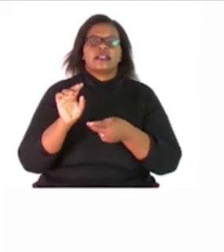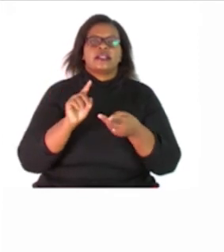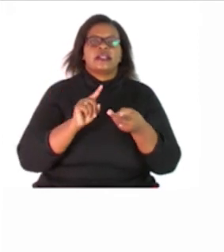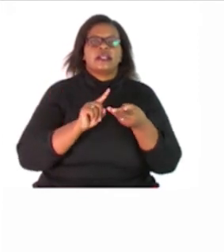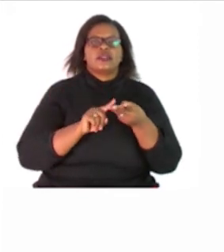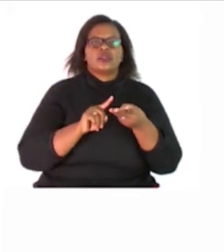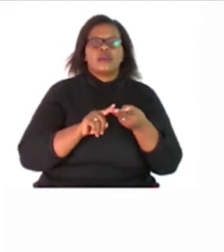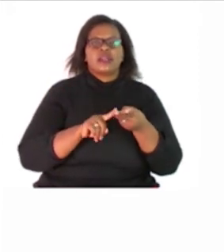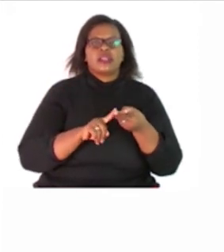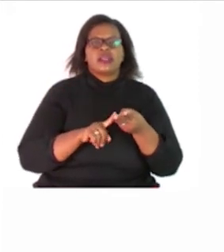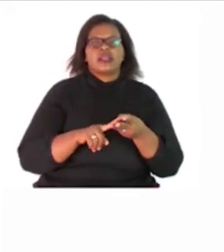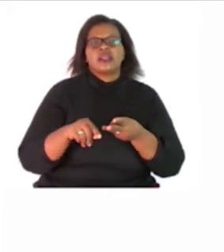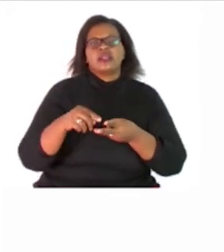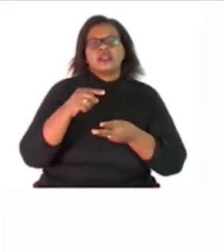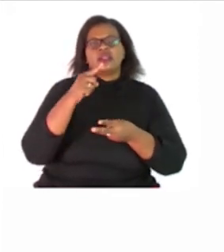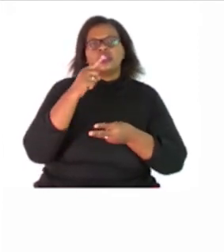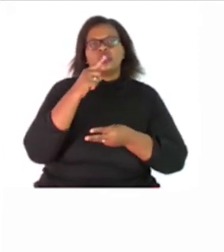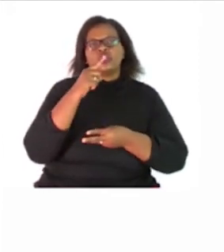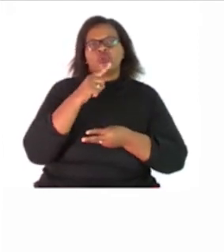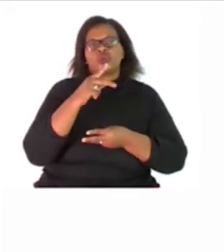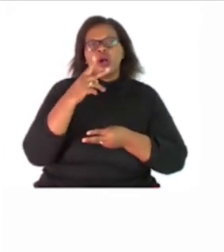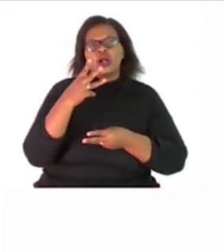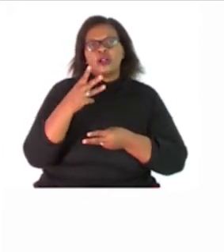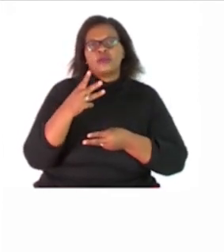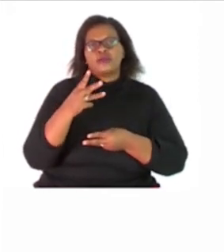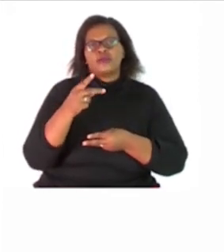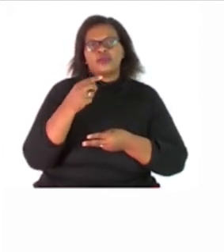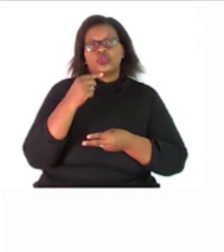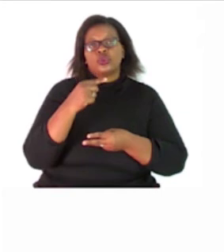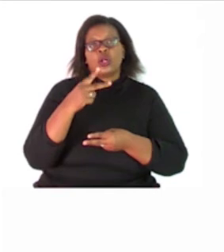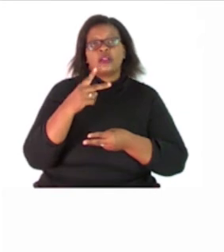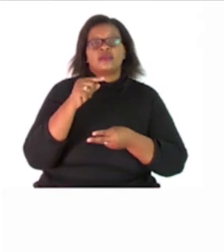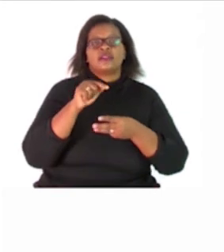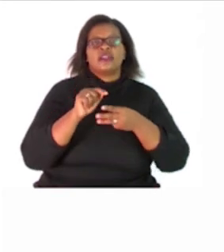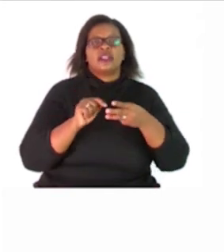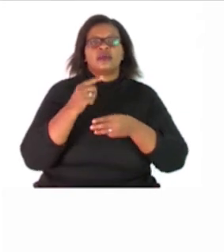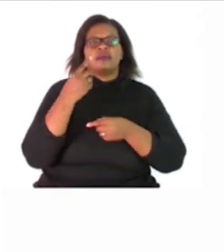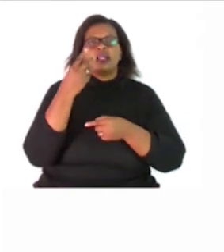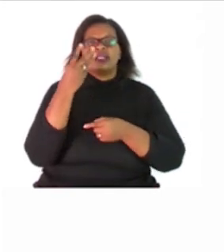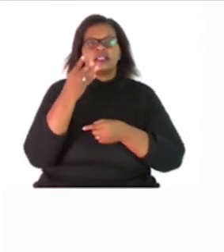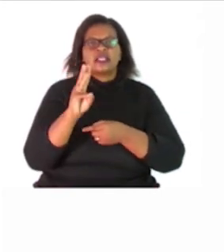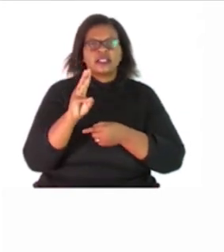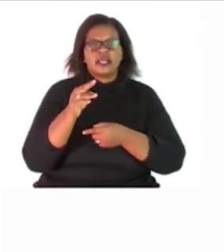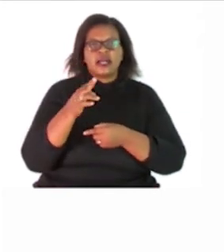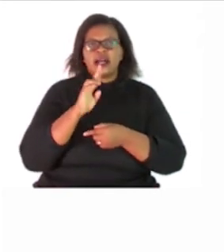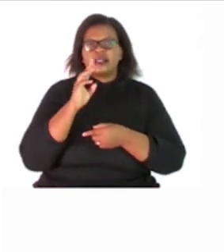9. Third example. 12 divided by 6. What is our